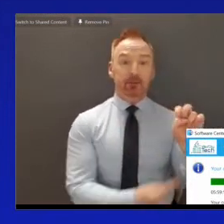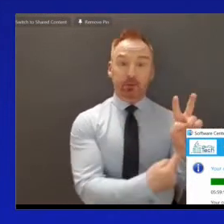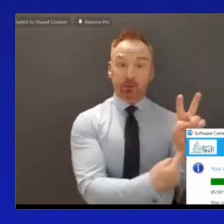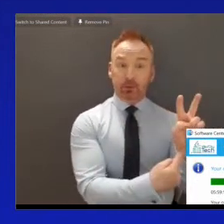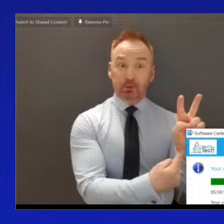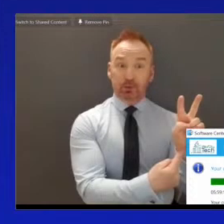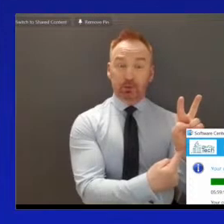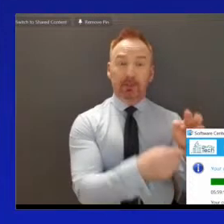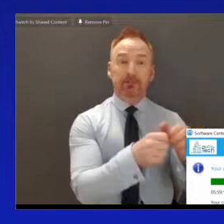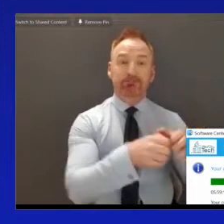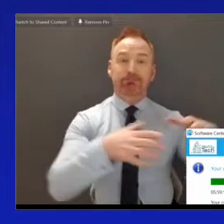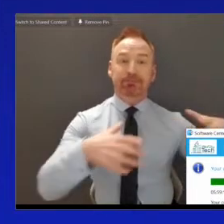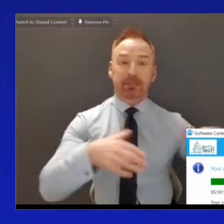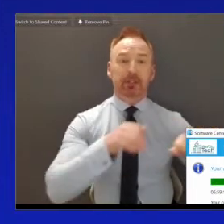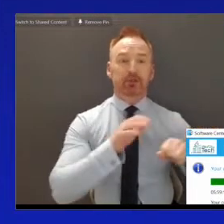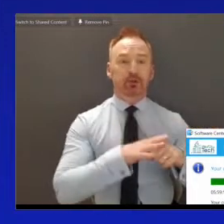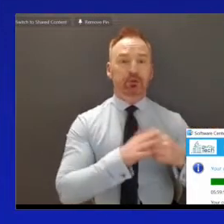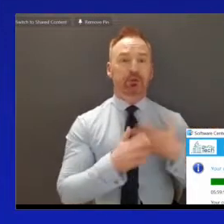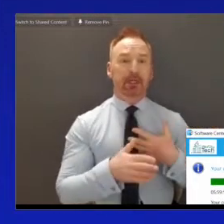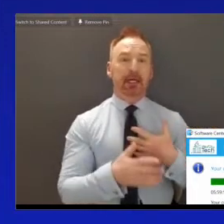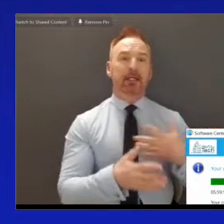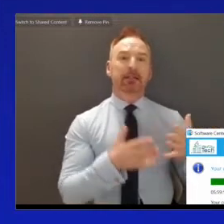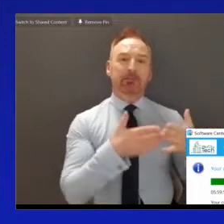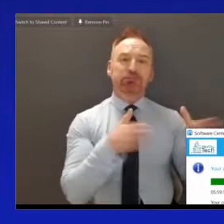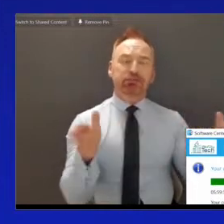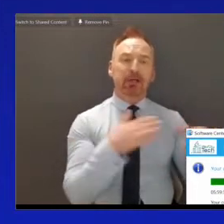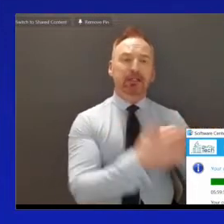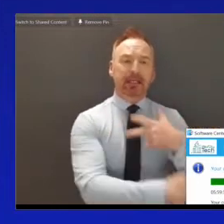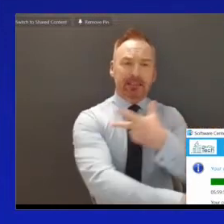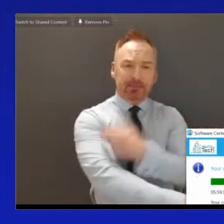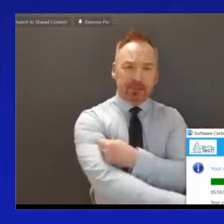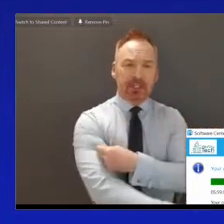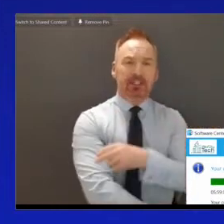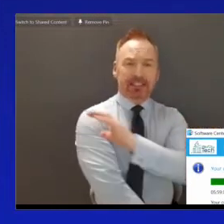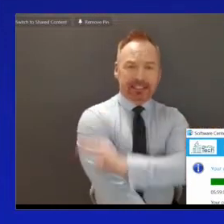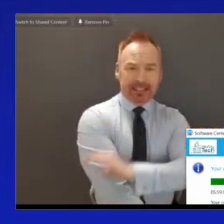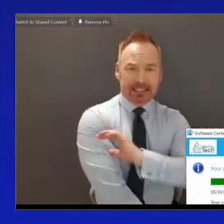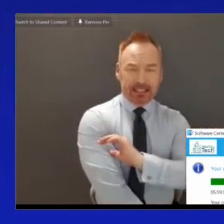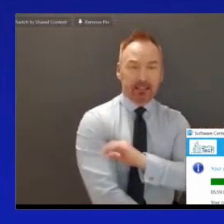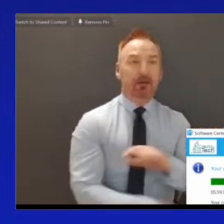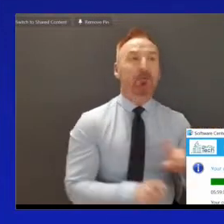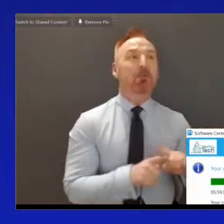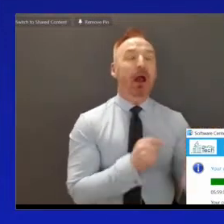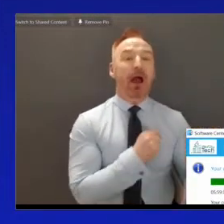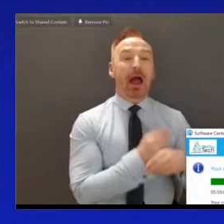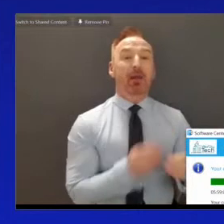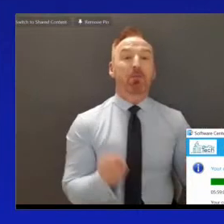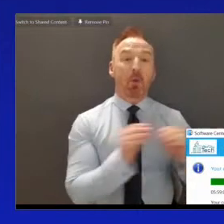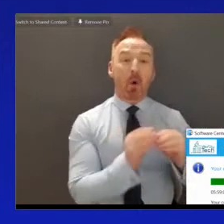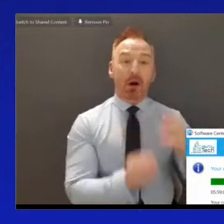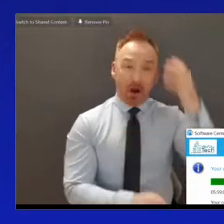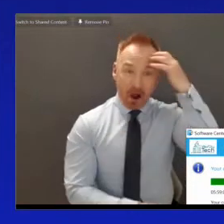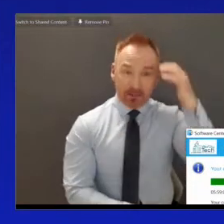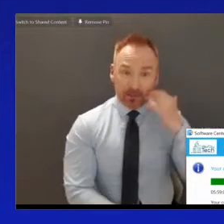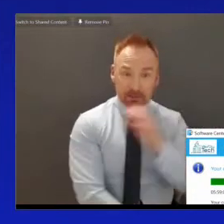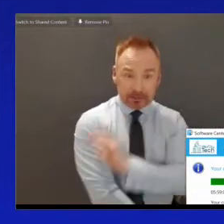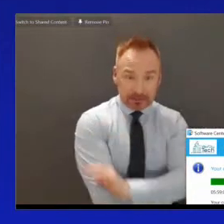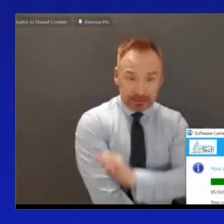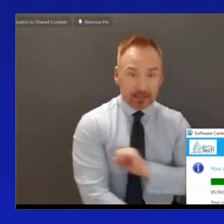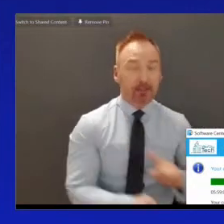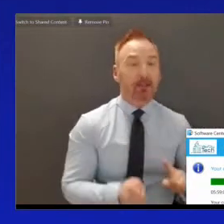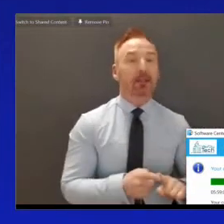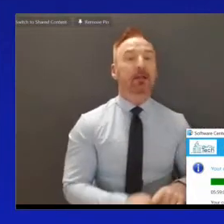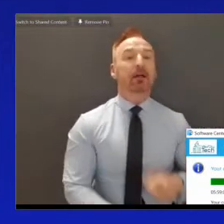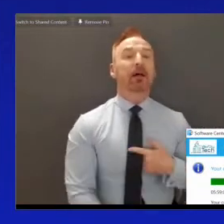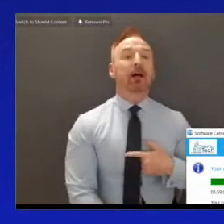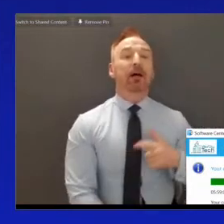mass immunization community clinics and may also include additional hospital clinics, pharmacies and physicians' offices, and